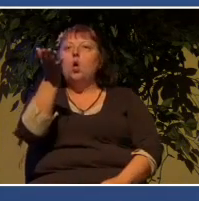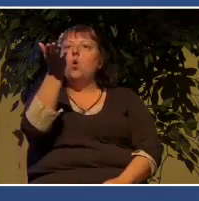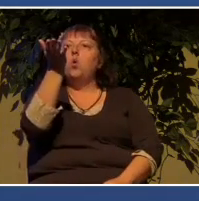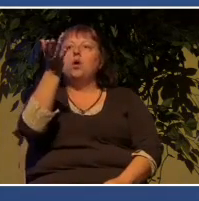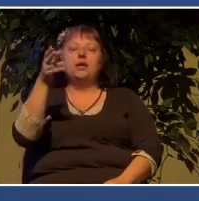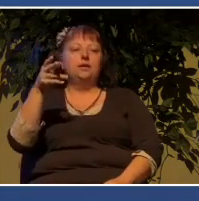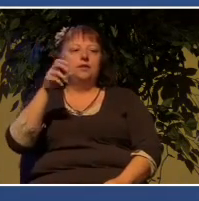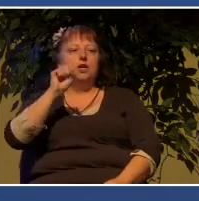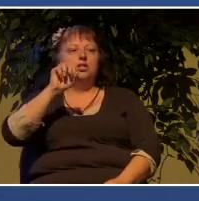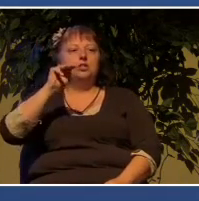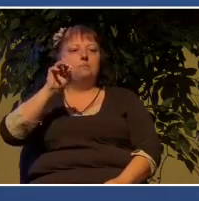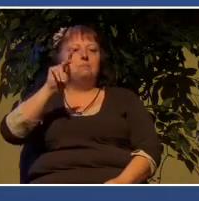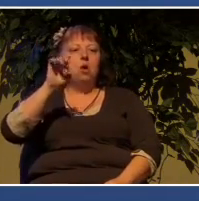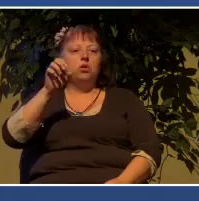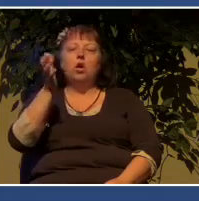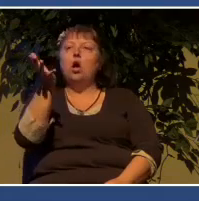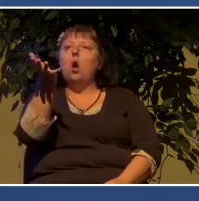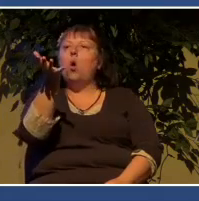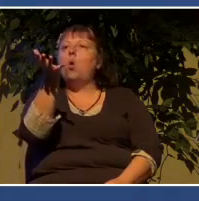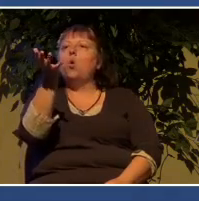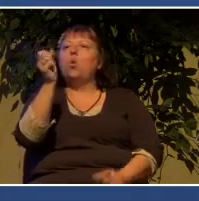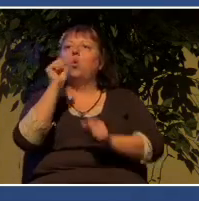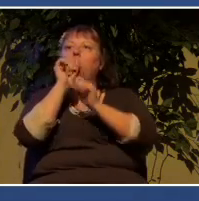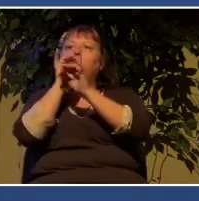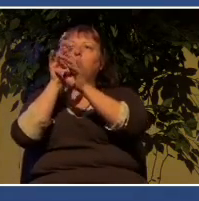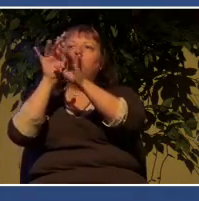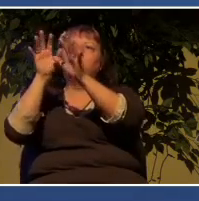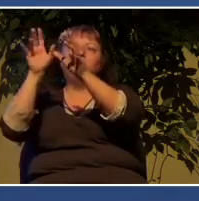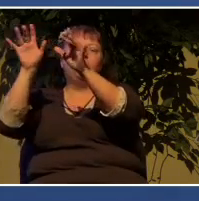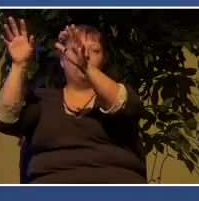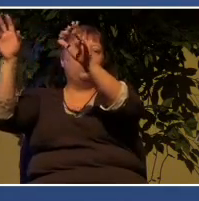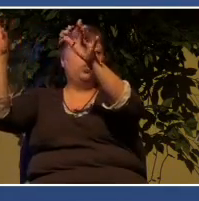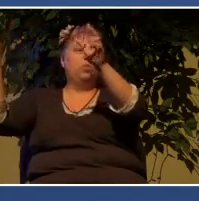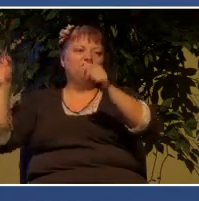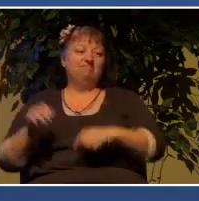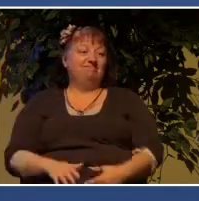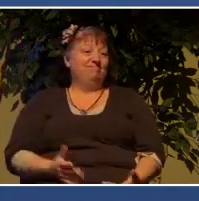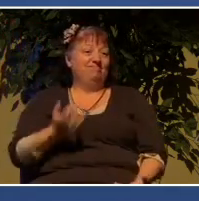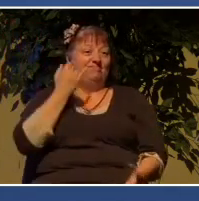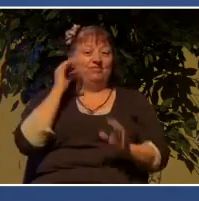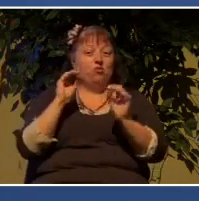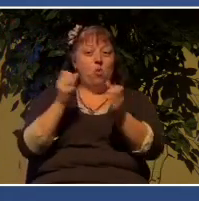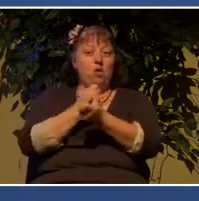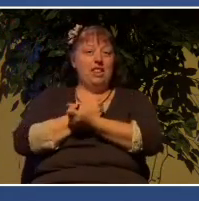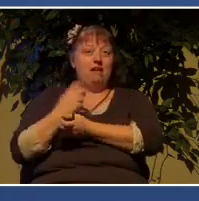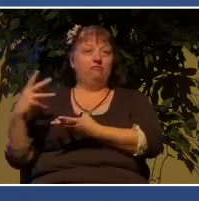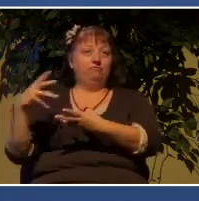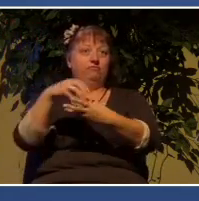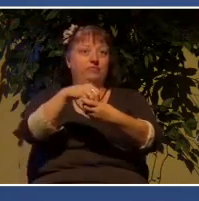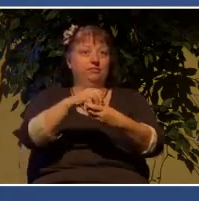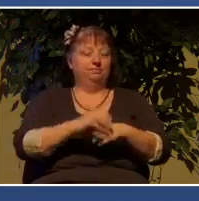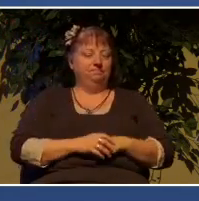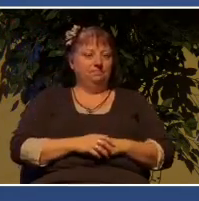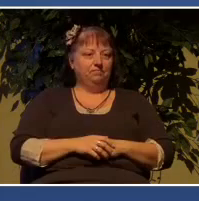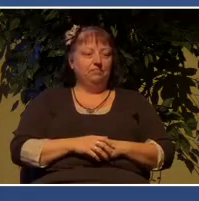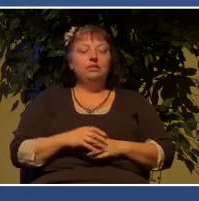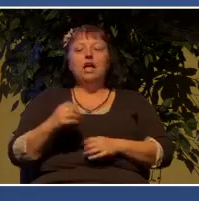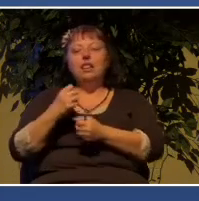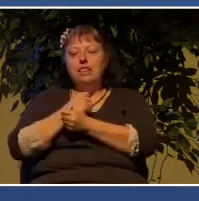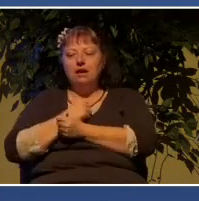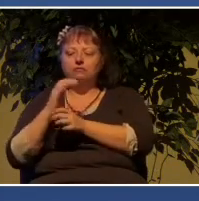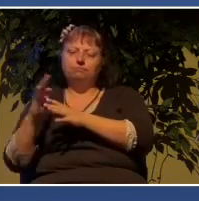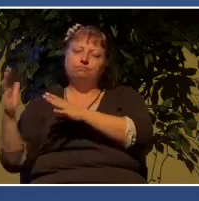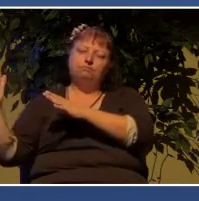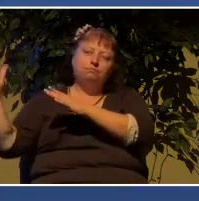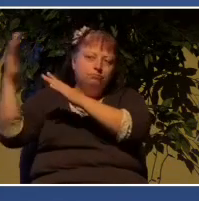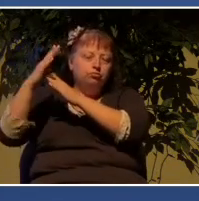blow smoke. So that's Paul's first observation here. Love trumps everything. Then he goes on in